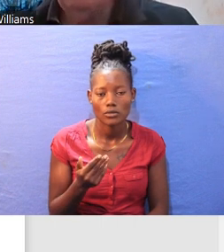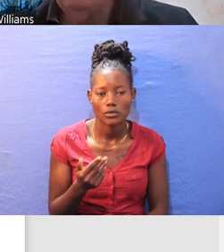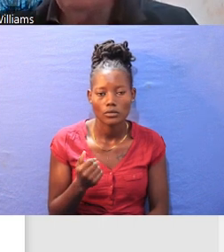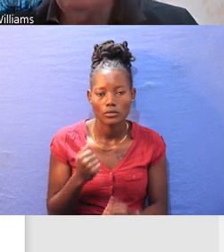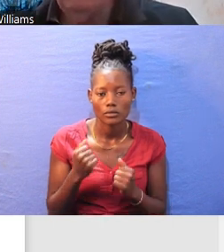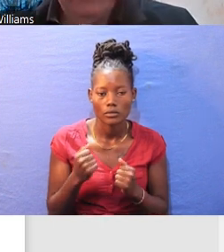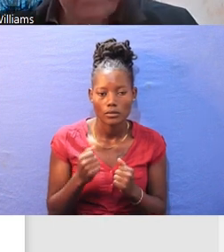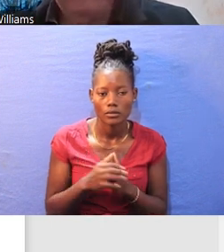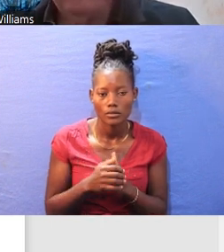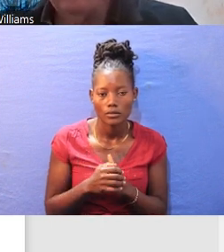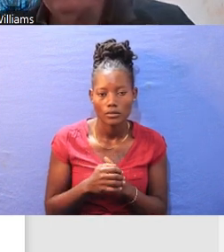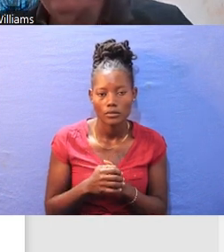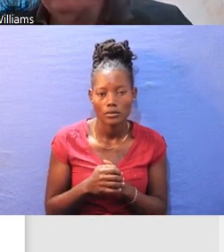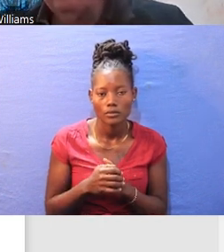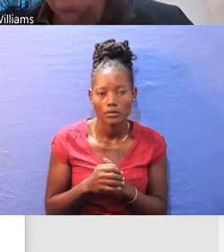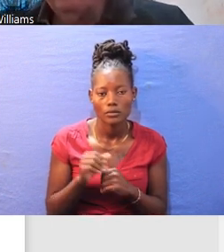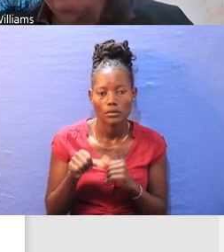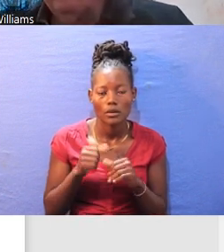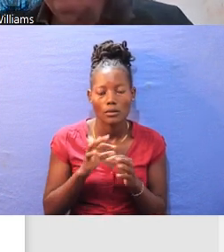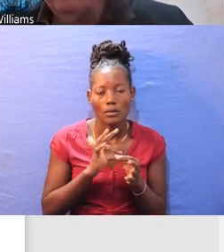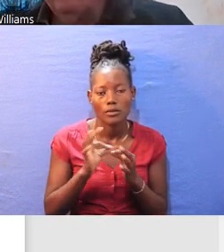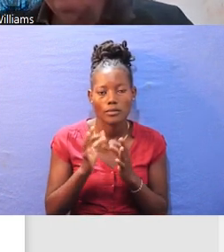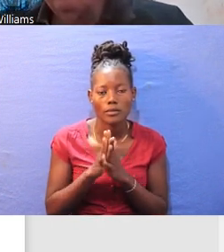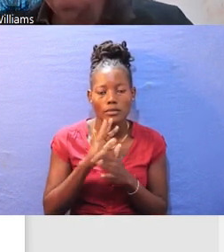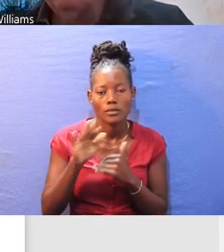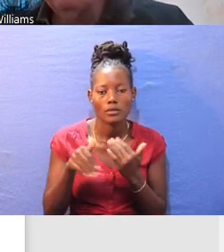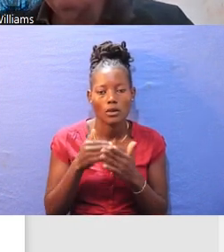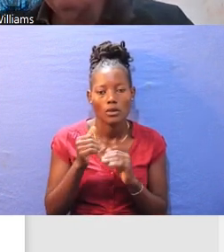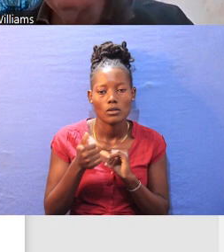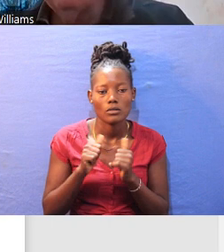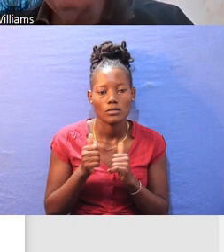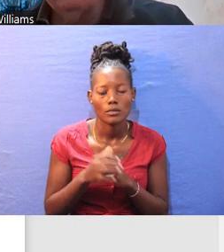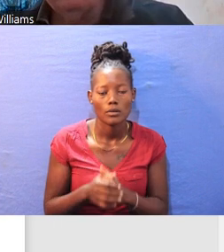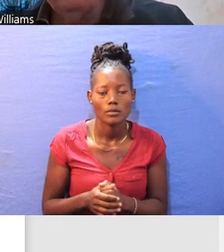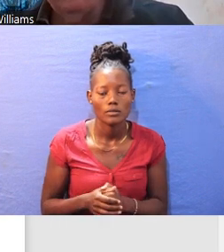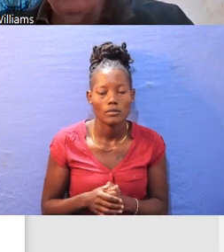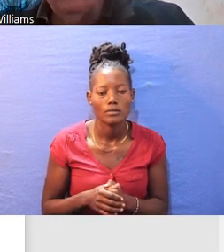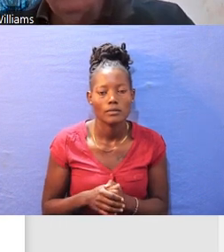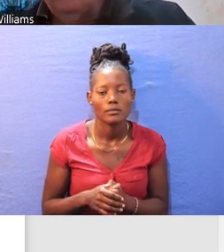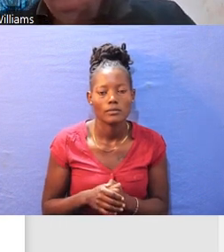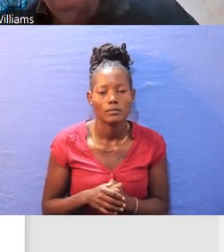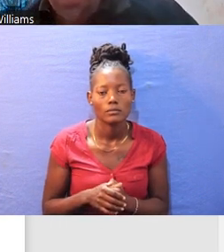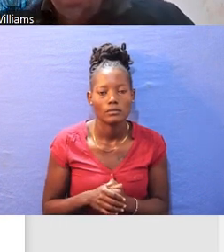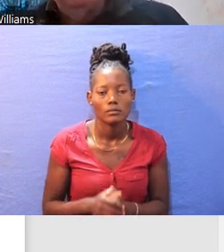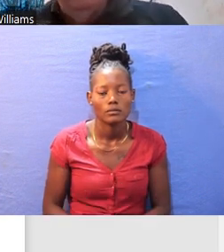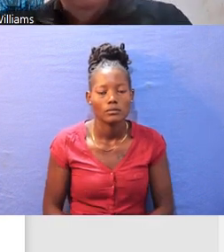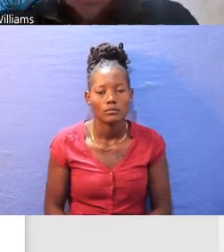John asked, how does strong core influence speed in all sports?